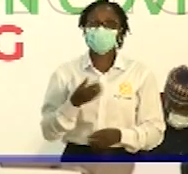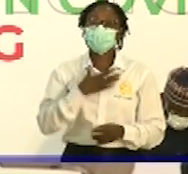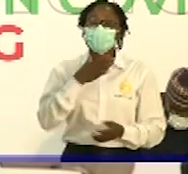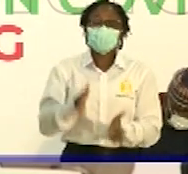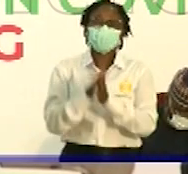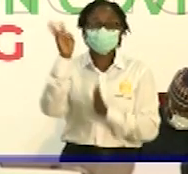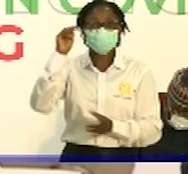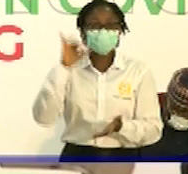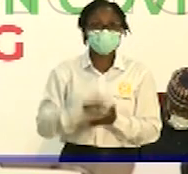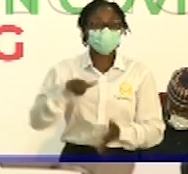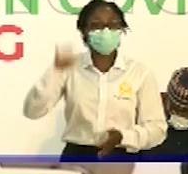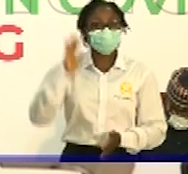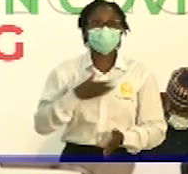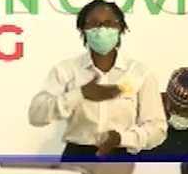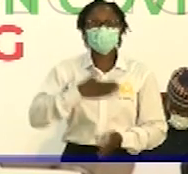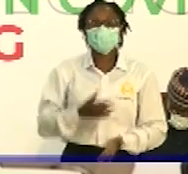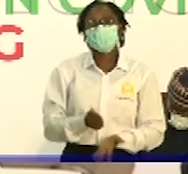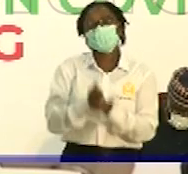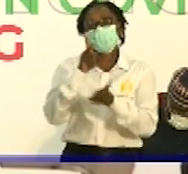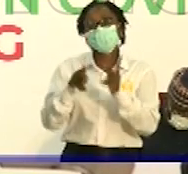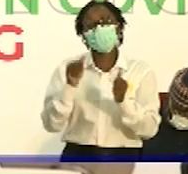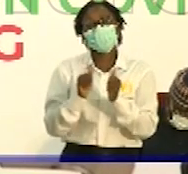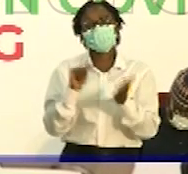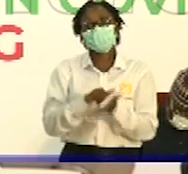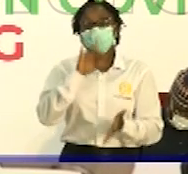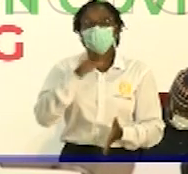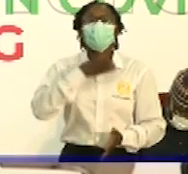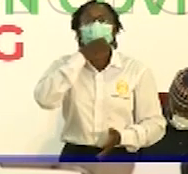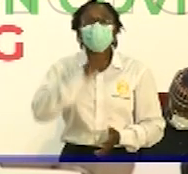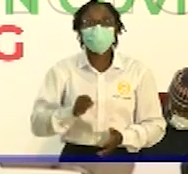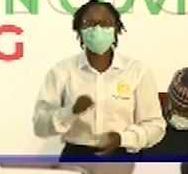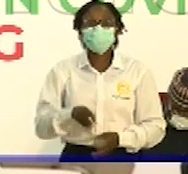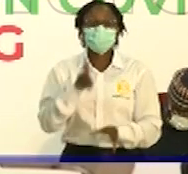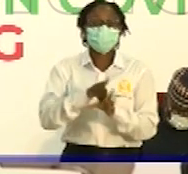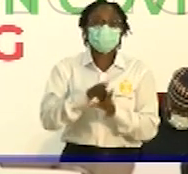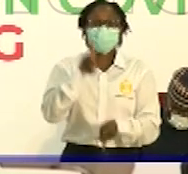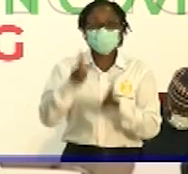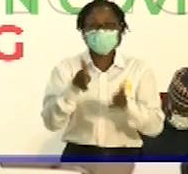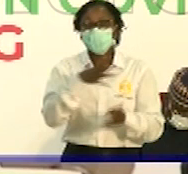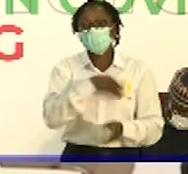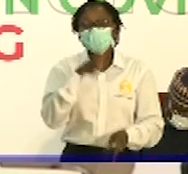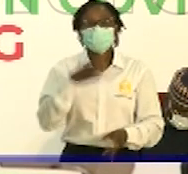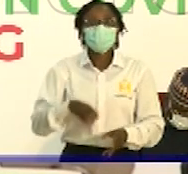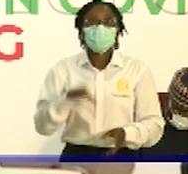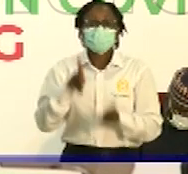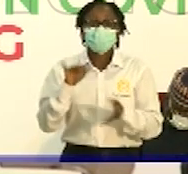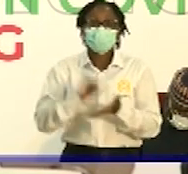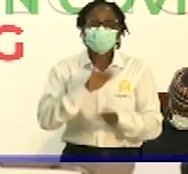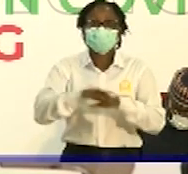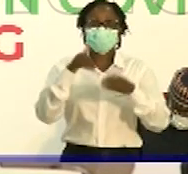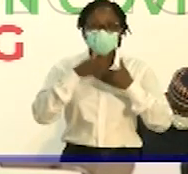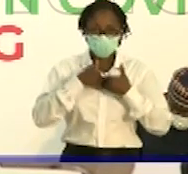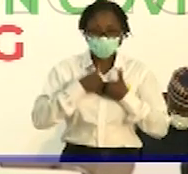elderly, people living with disabilities, and customers that do not have access to internet services, and prioritize